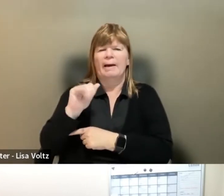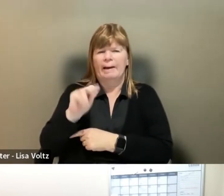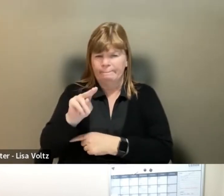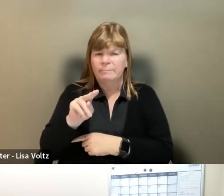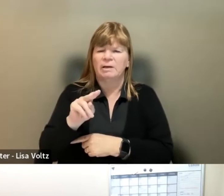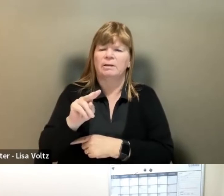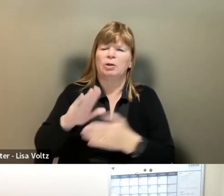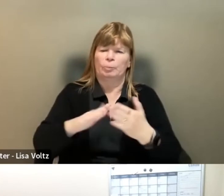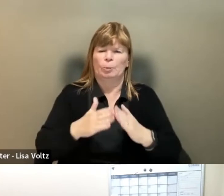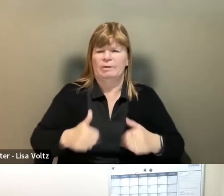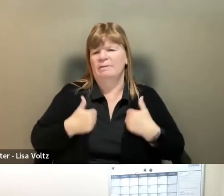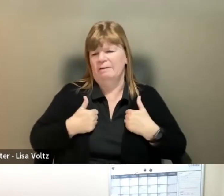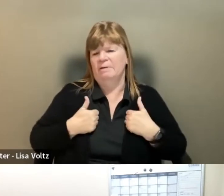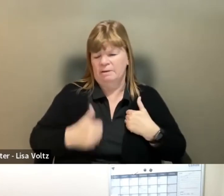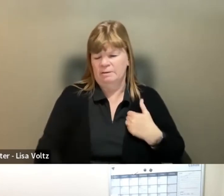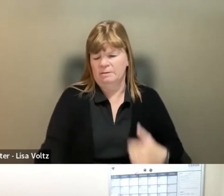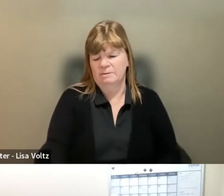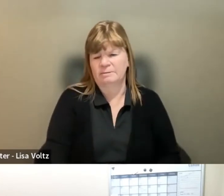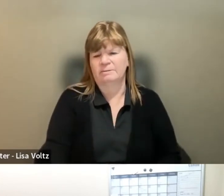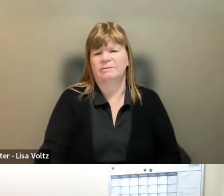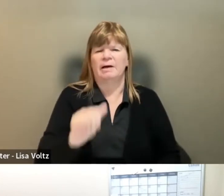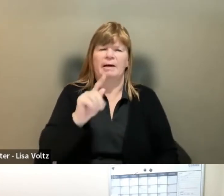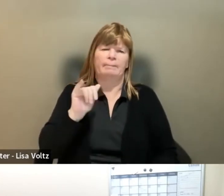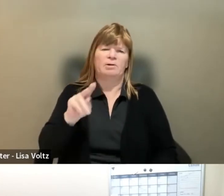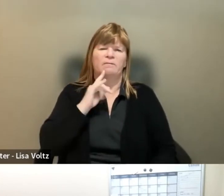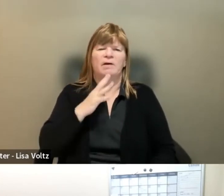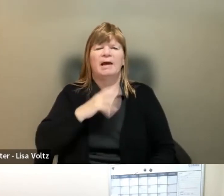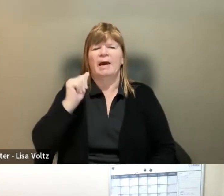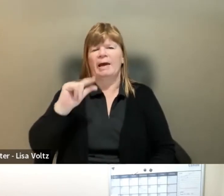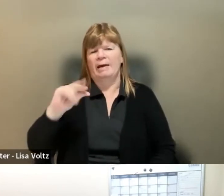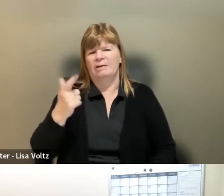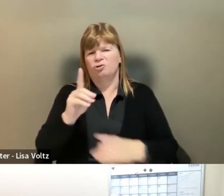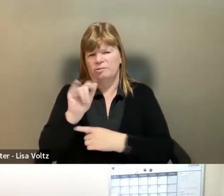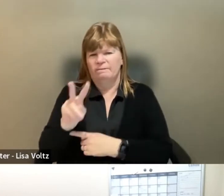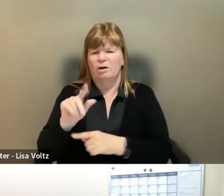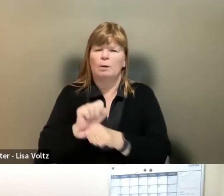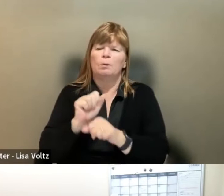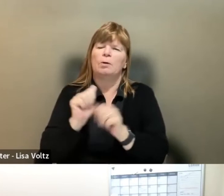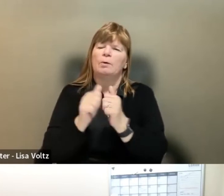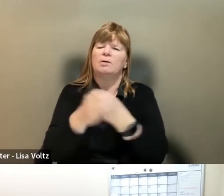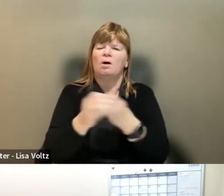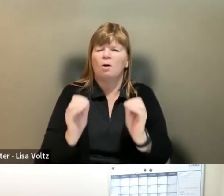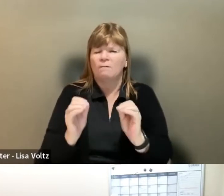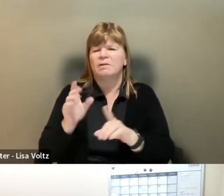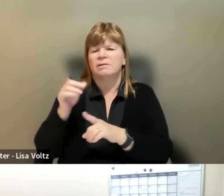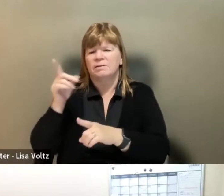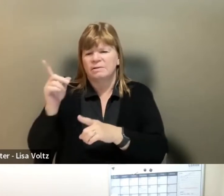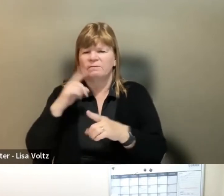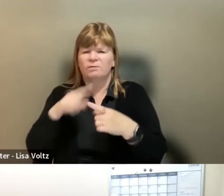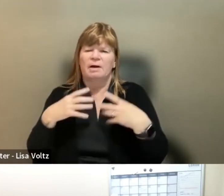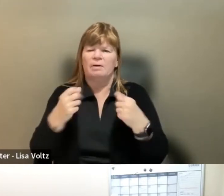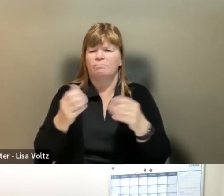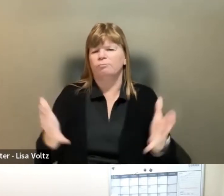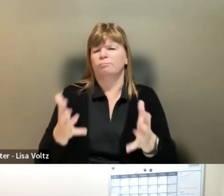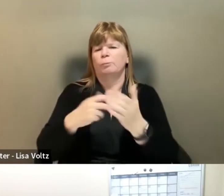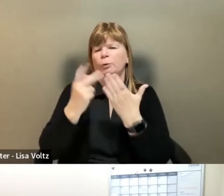Community Living in the Administration on Aging Division. And I work with the Office of Nutrition and Health Promotion